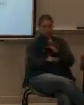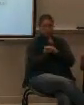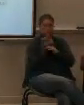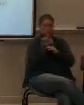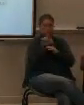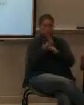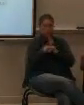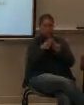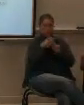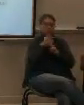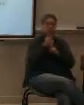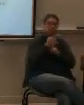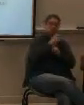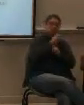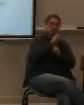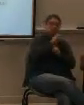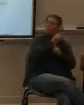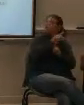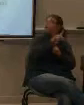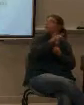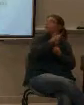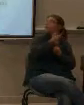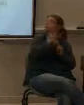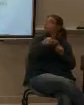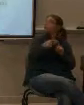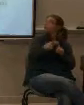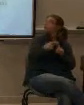thiosulfate to sulfate.